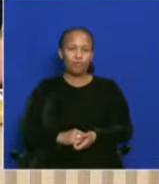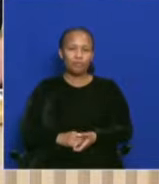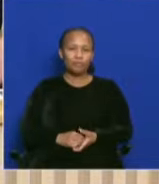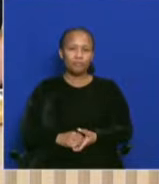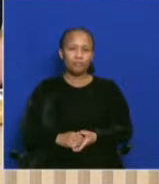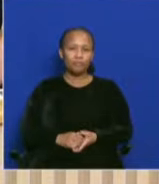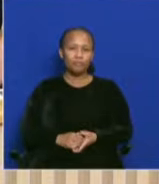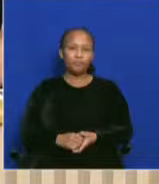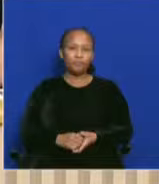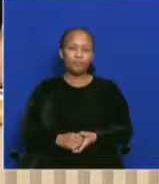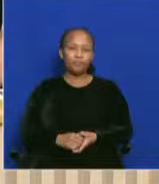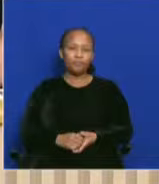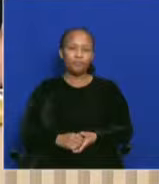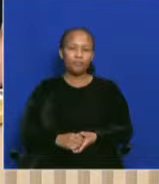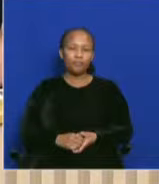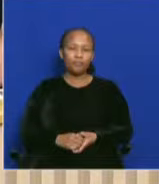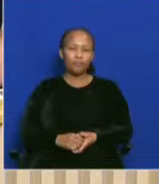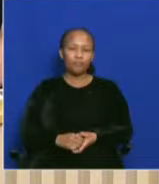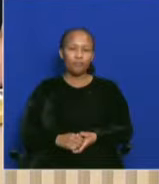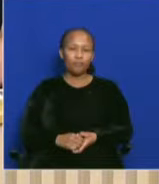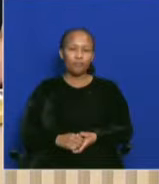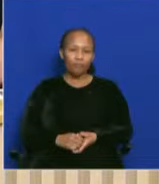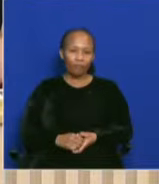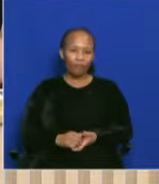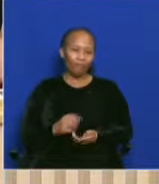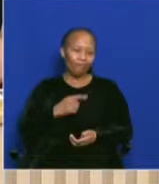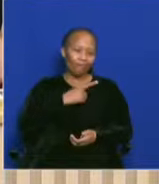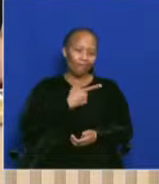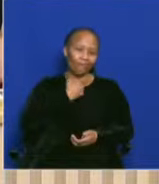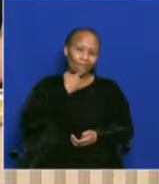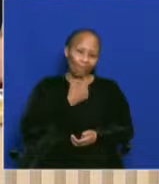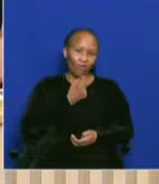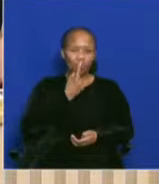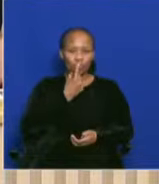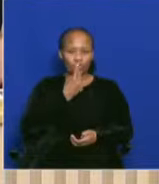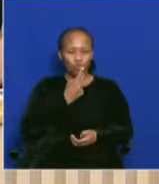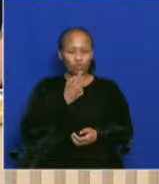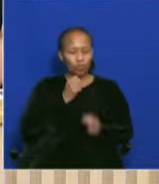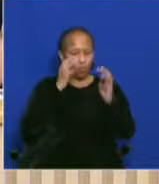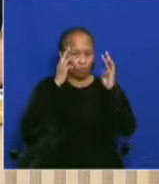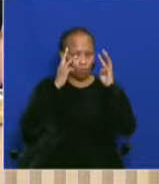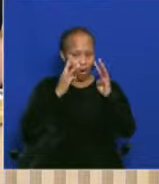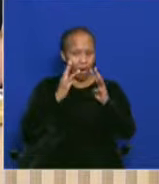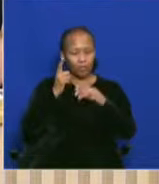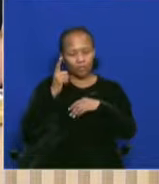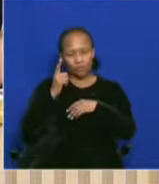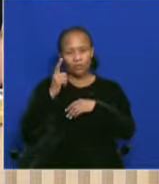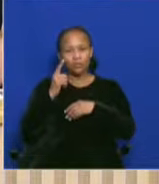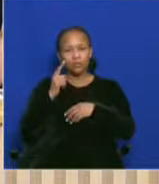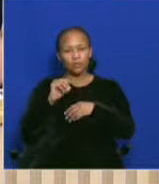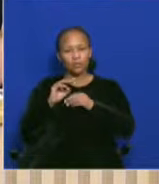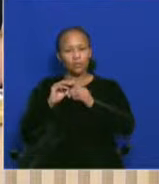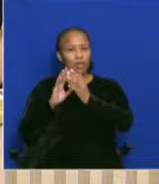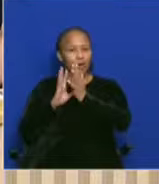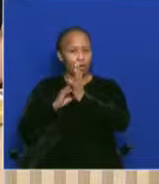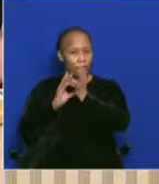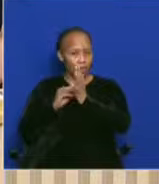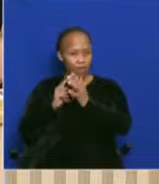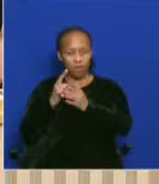Mr. Sayed says there's 2 warehouses, duplicate copy. General Khan says total square